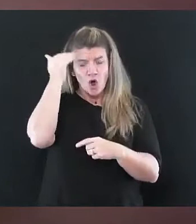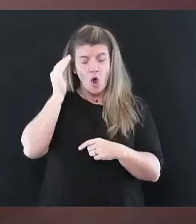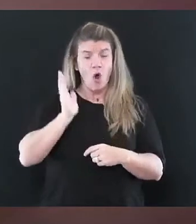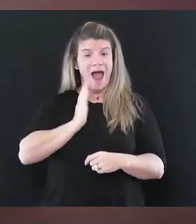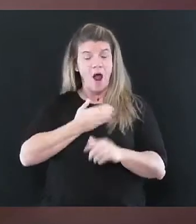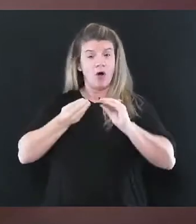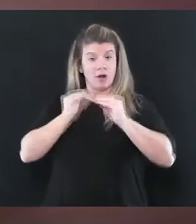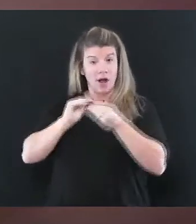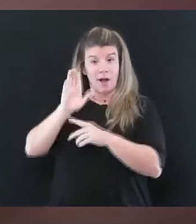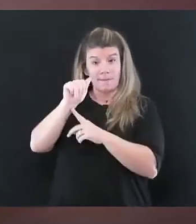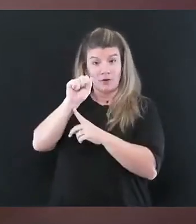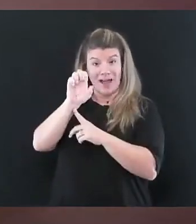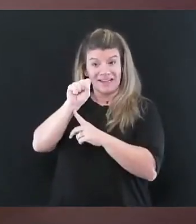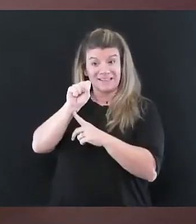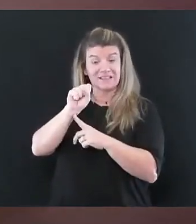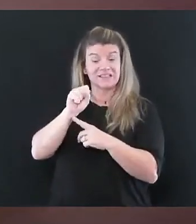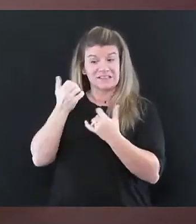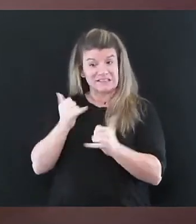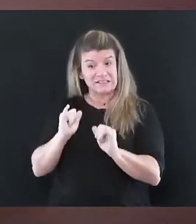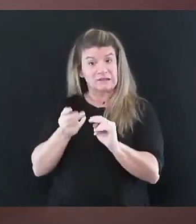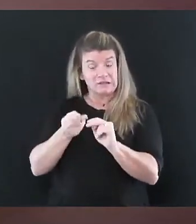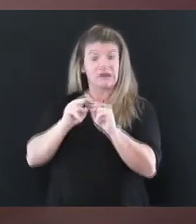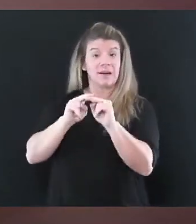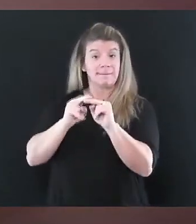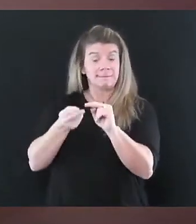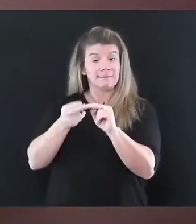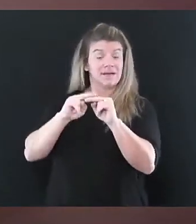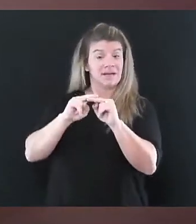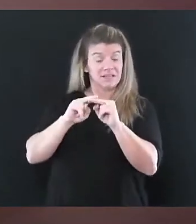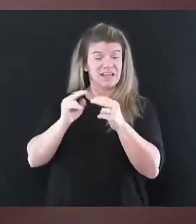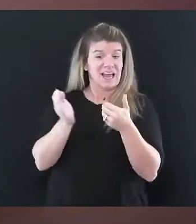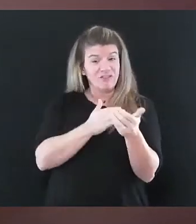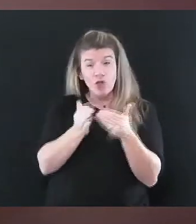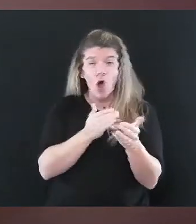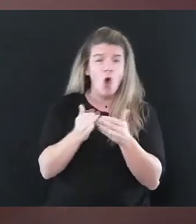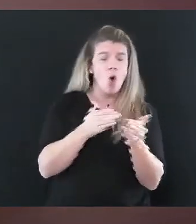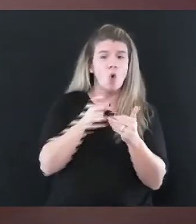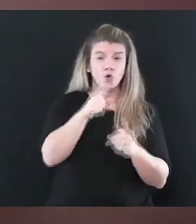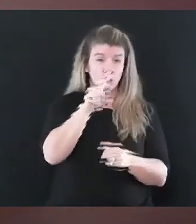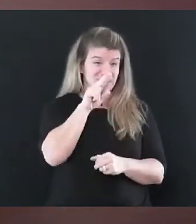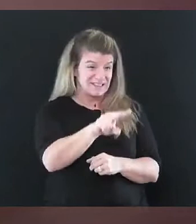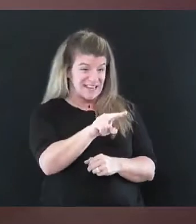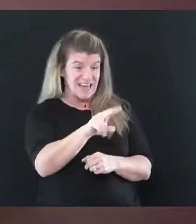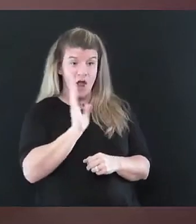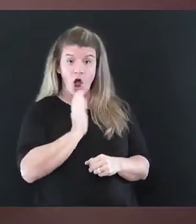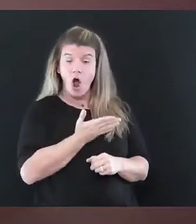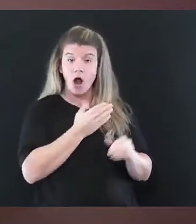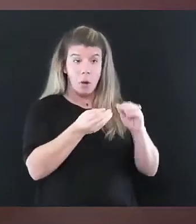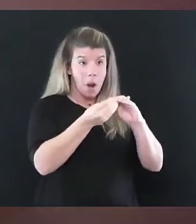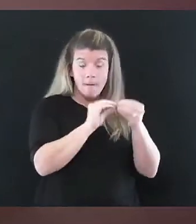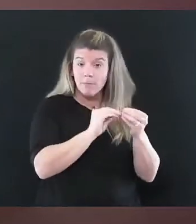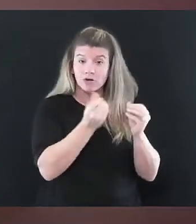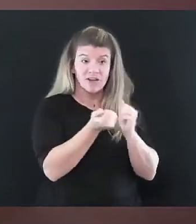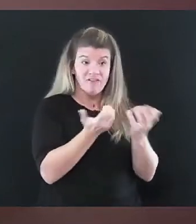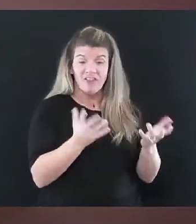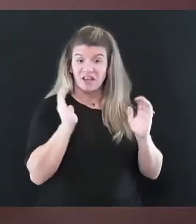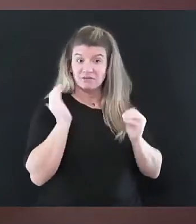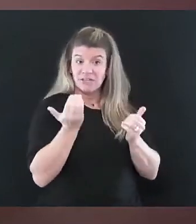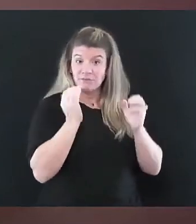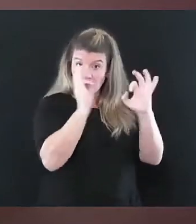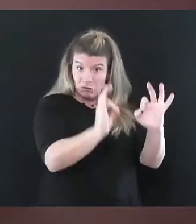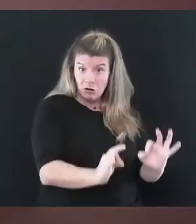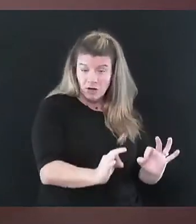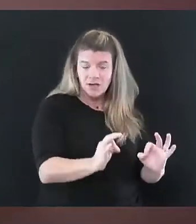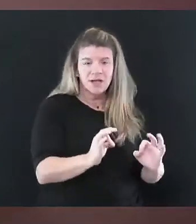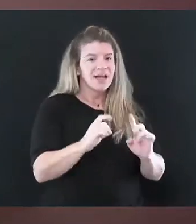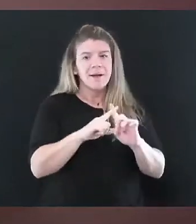has still gone up despite us doing a real good job. And we're starting to see the